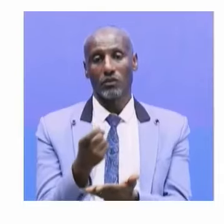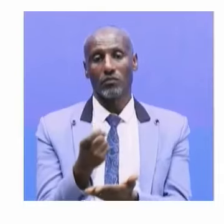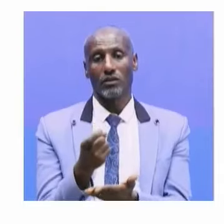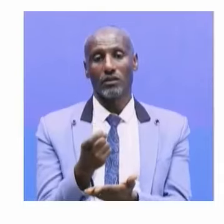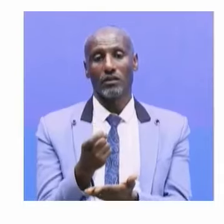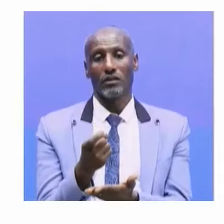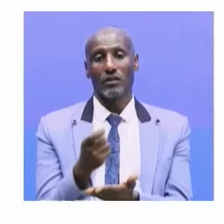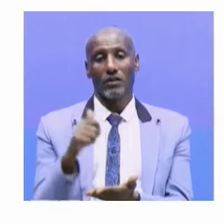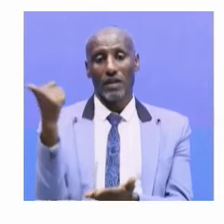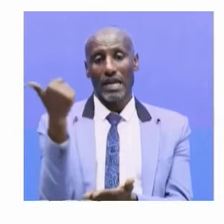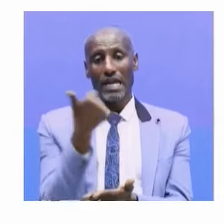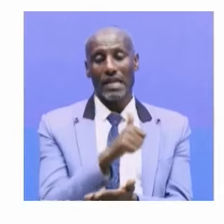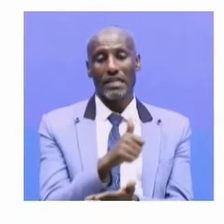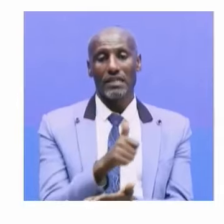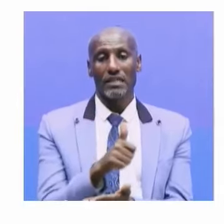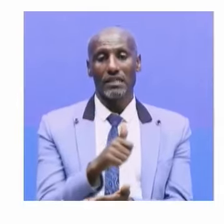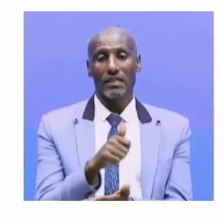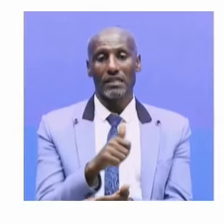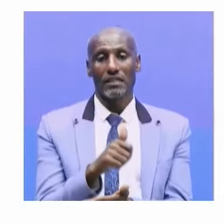or any